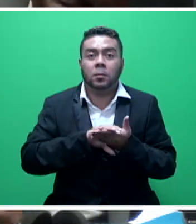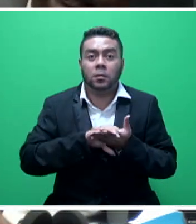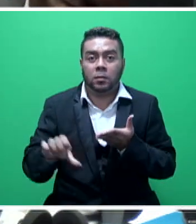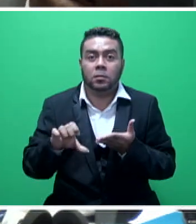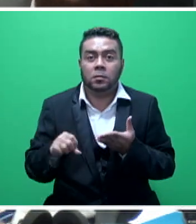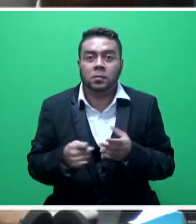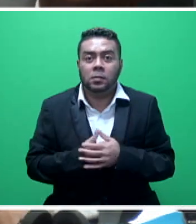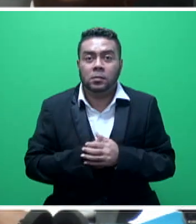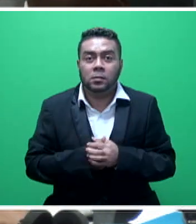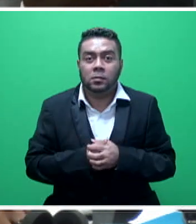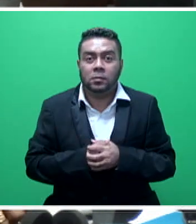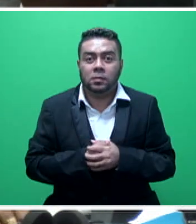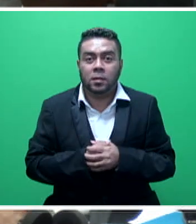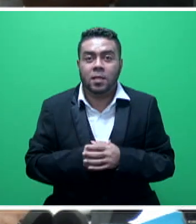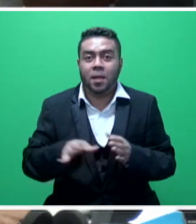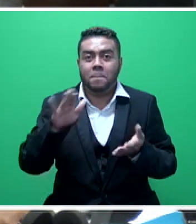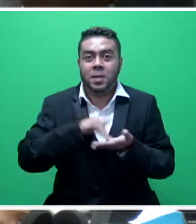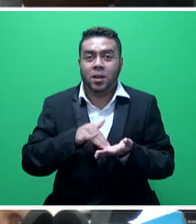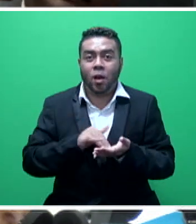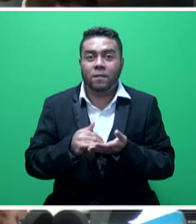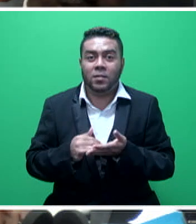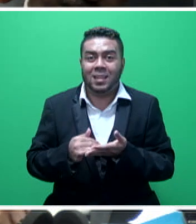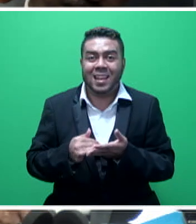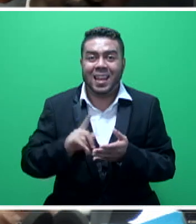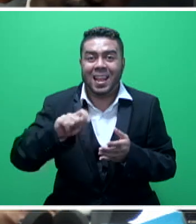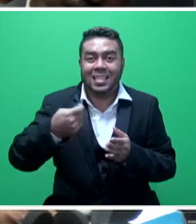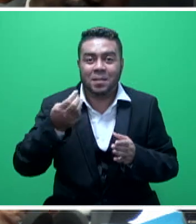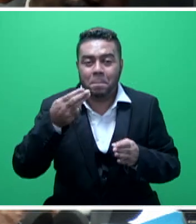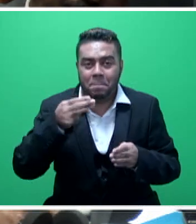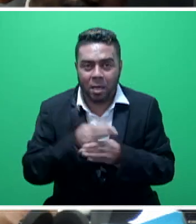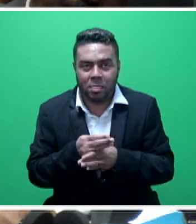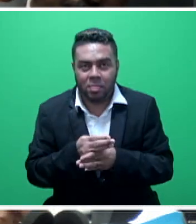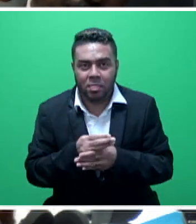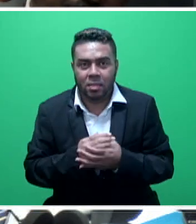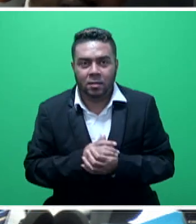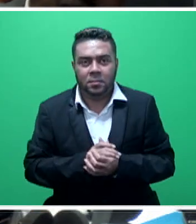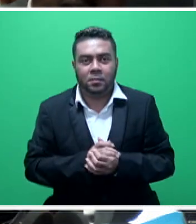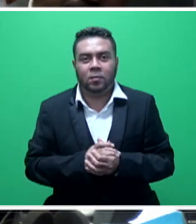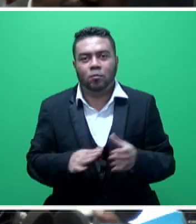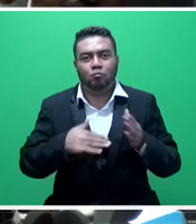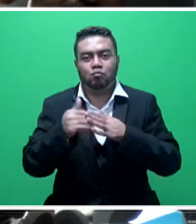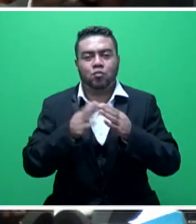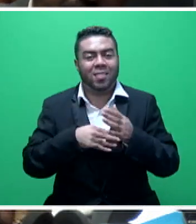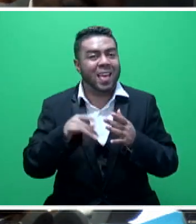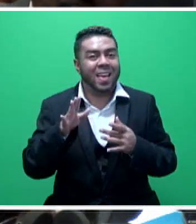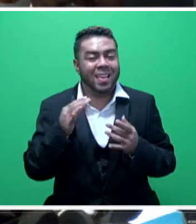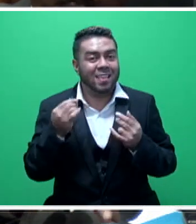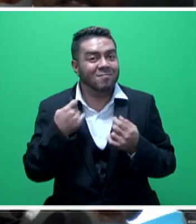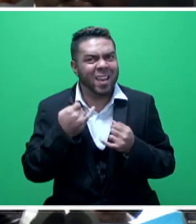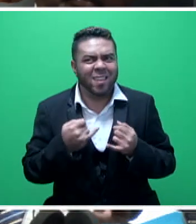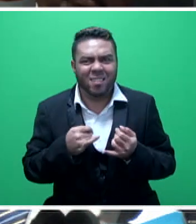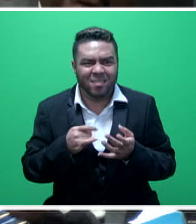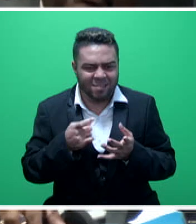in the middle of next month to be able to build again the capacity of our intensive care units. Honorable Speaker, we